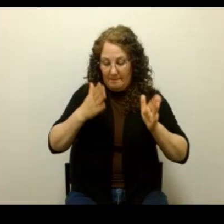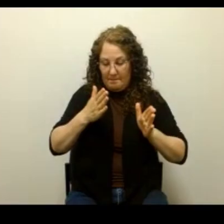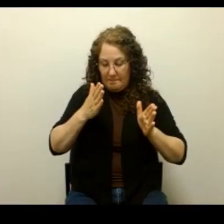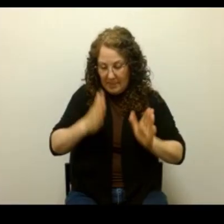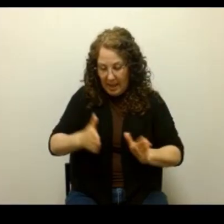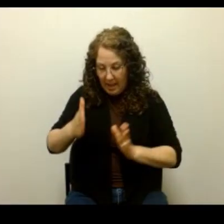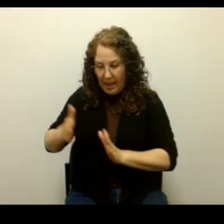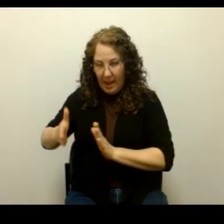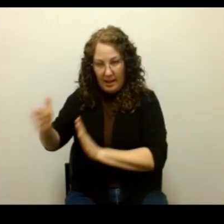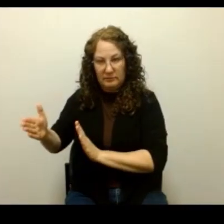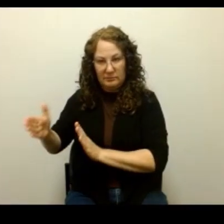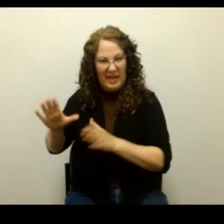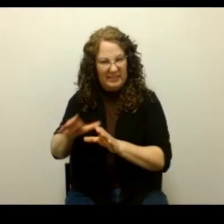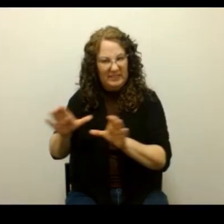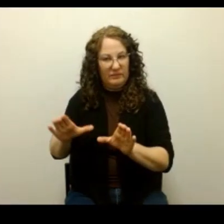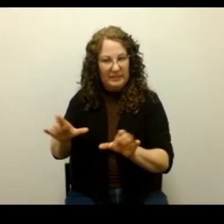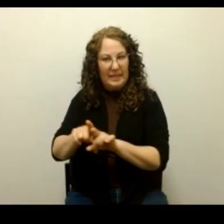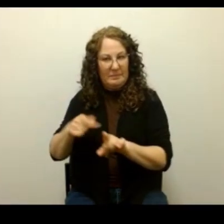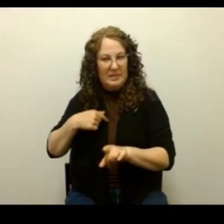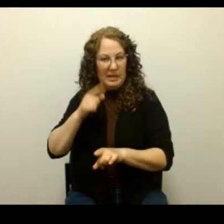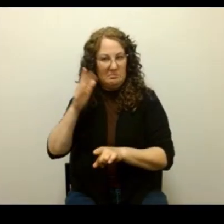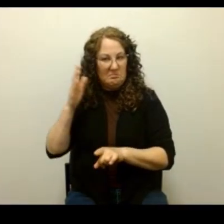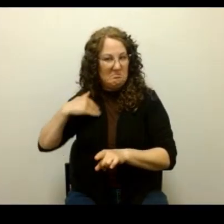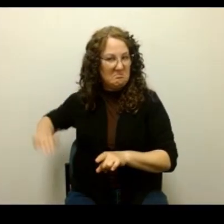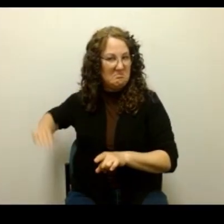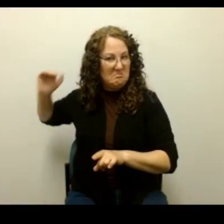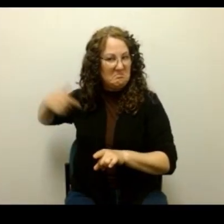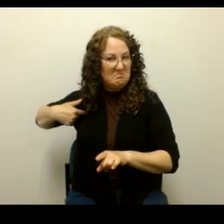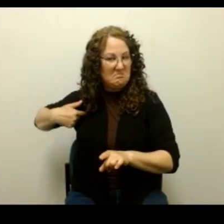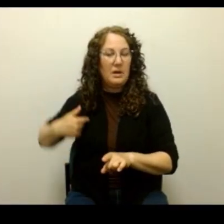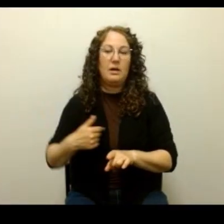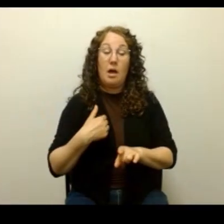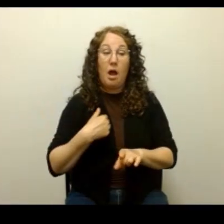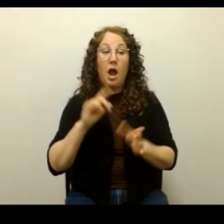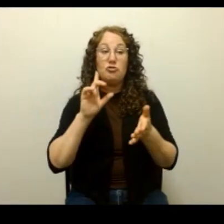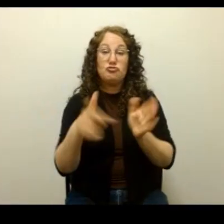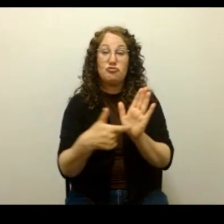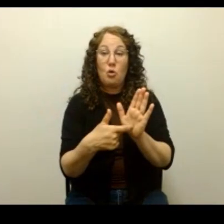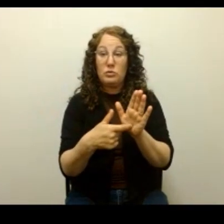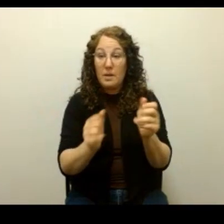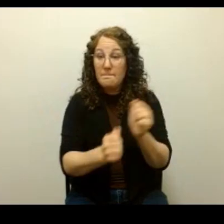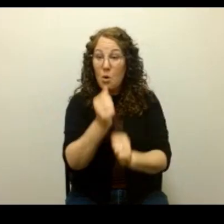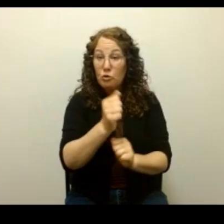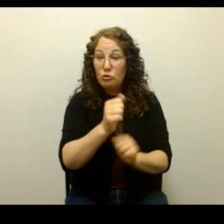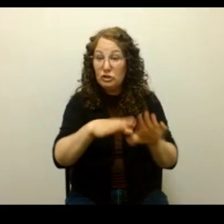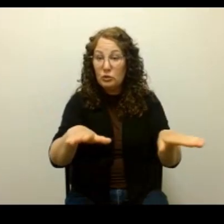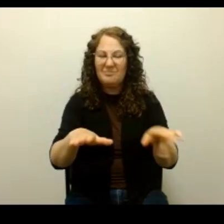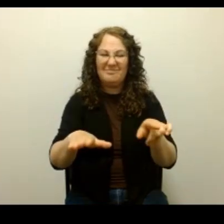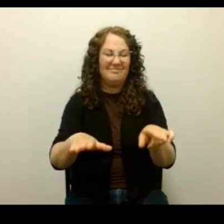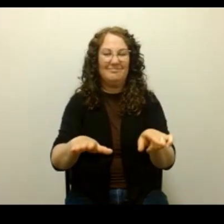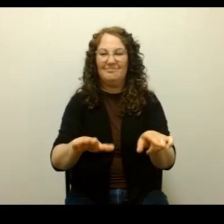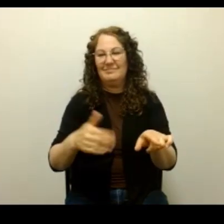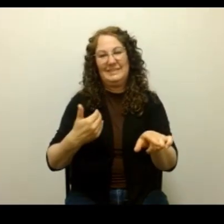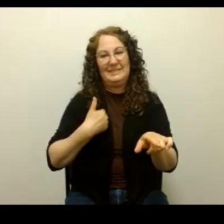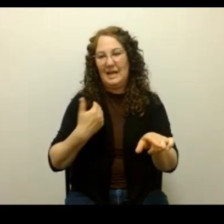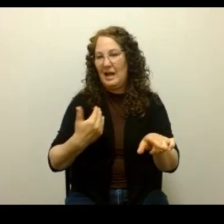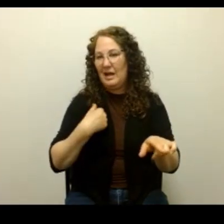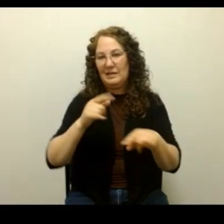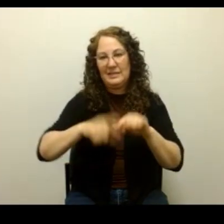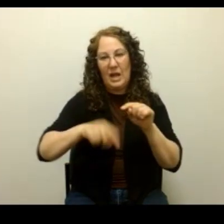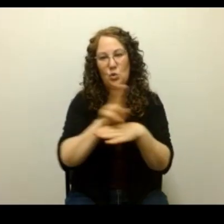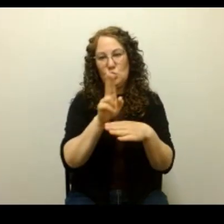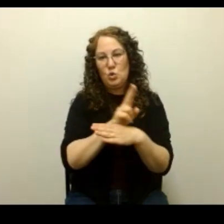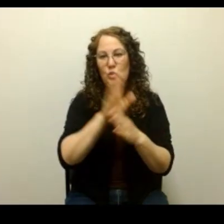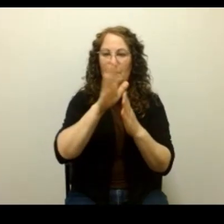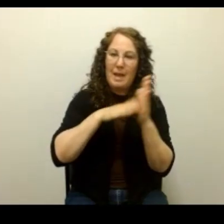doing as a child. I quickly noticed that most children in my center were too young to use a paintbrush, and that